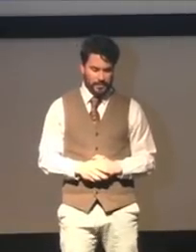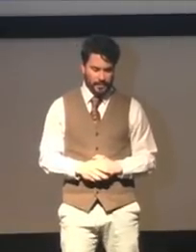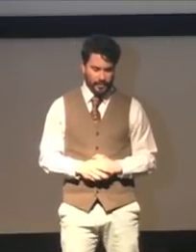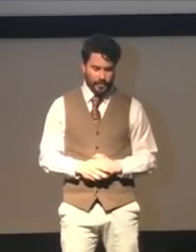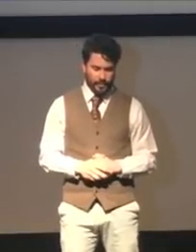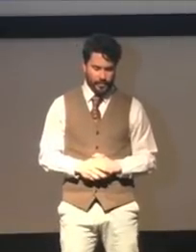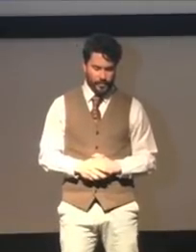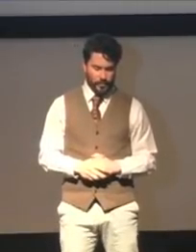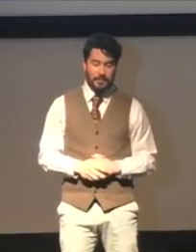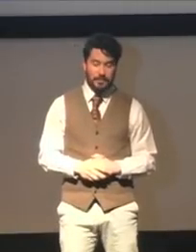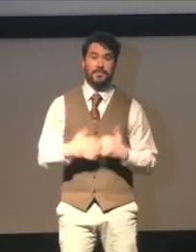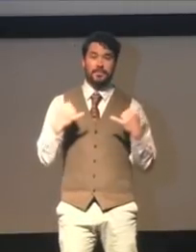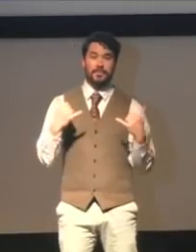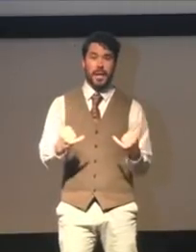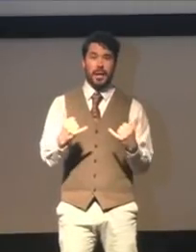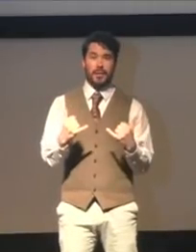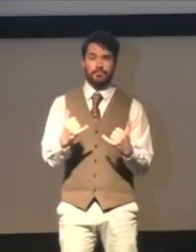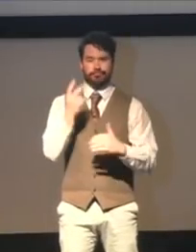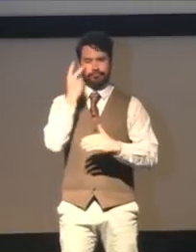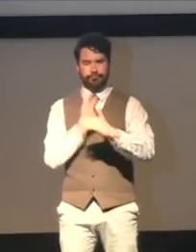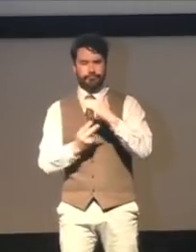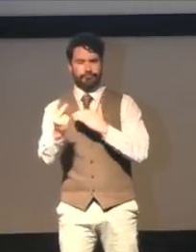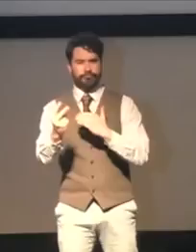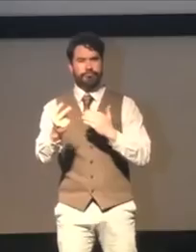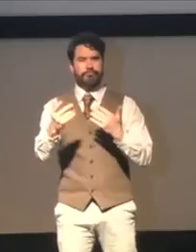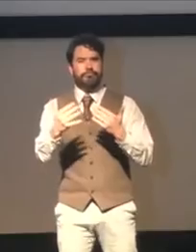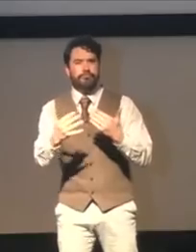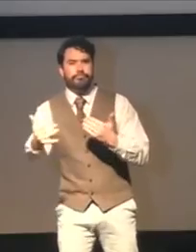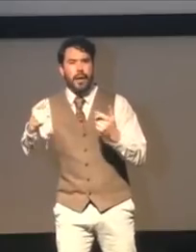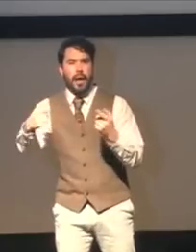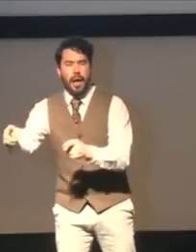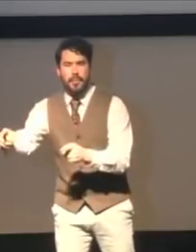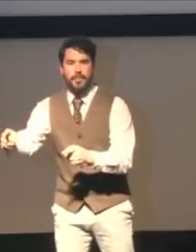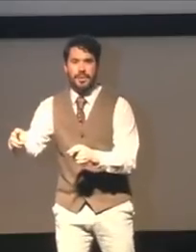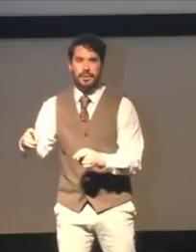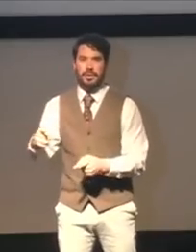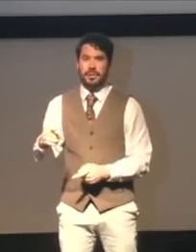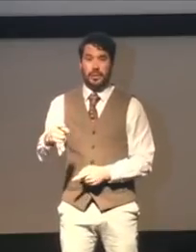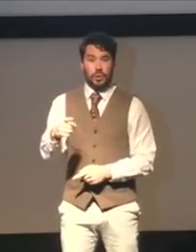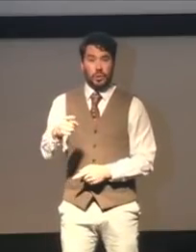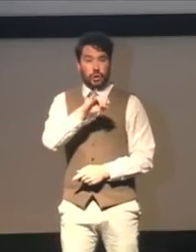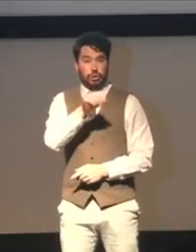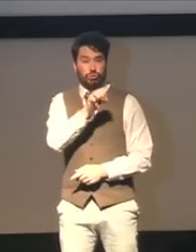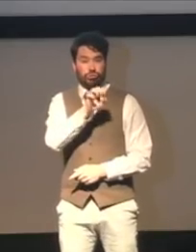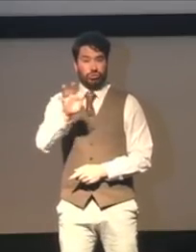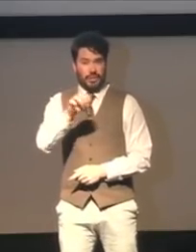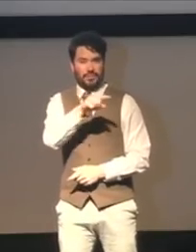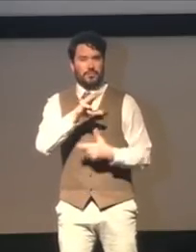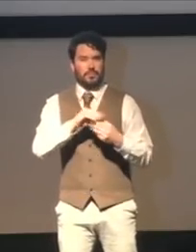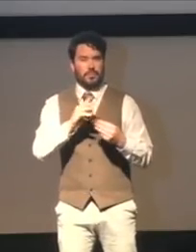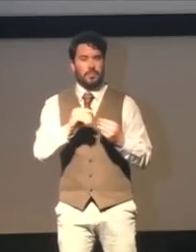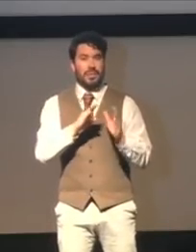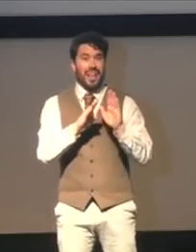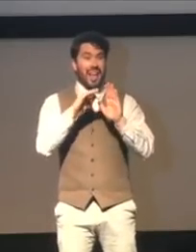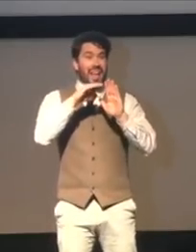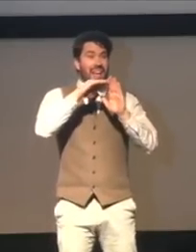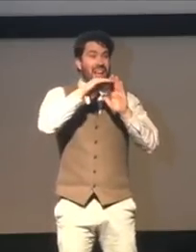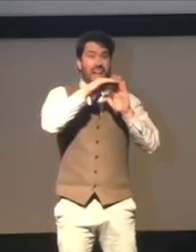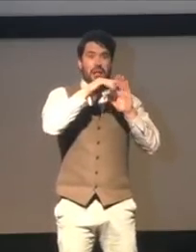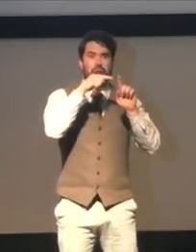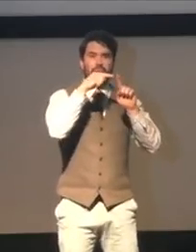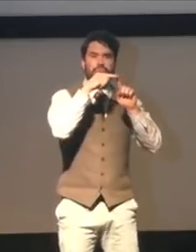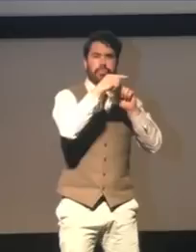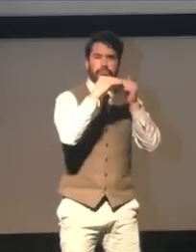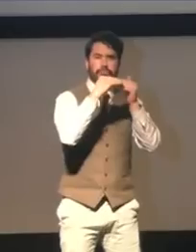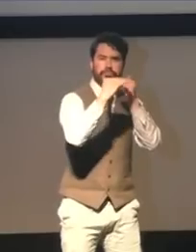And as we begin to plan for the future, you heard Jeff say we're going to be on this plateau, and we're going to be dealing with both COVID